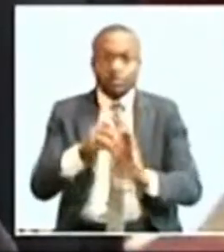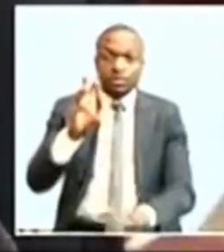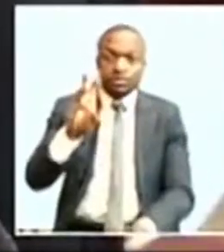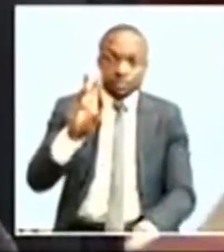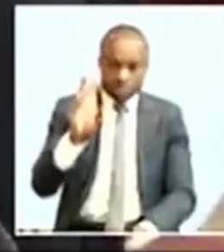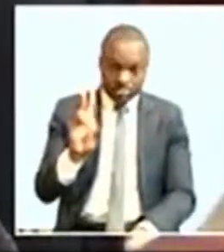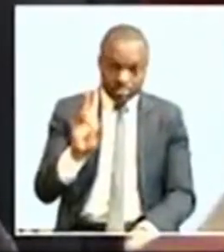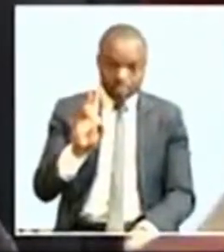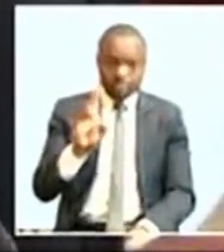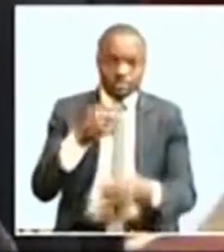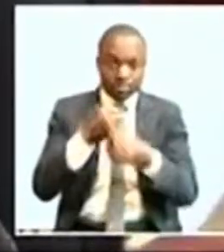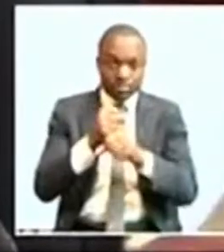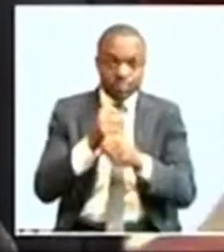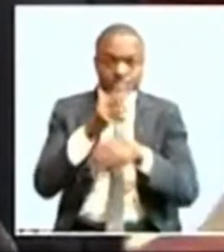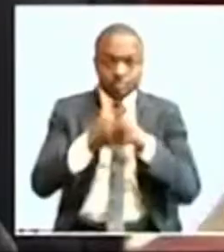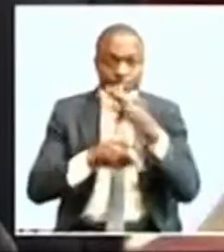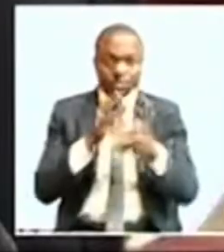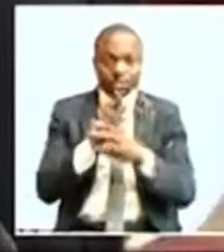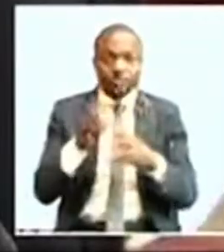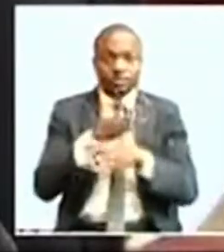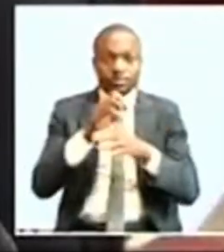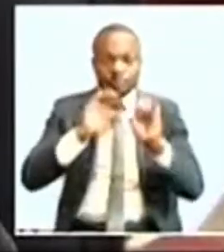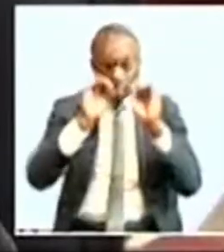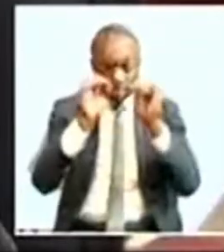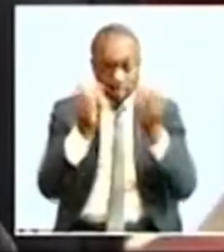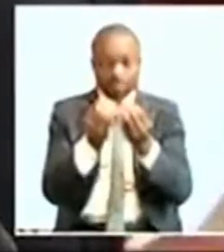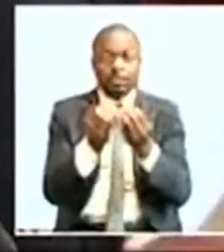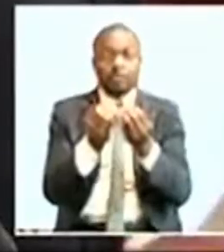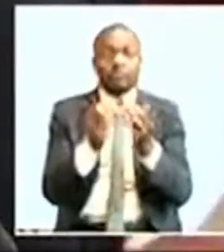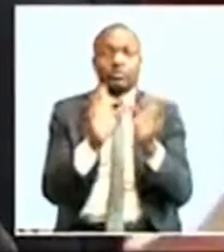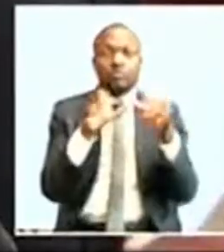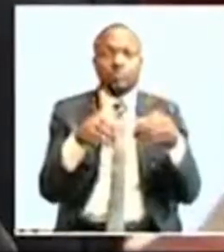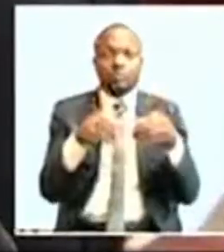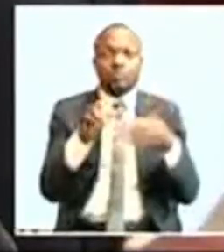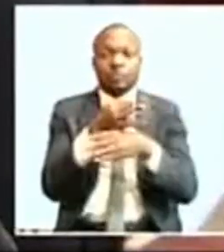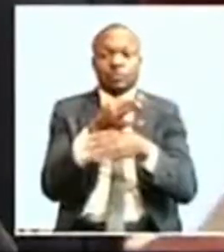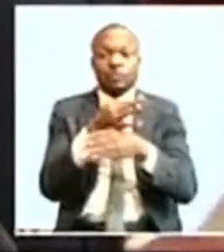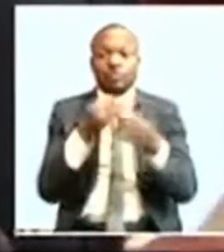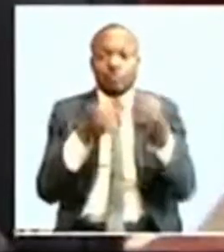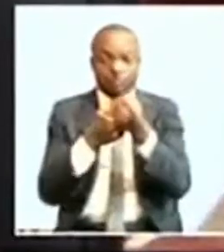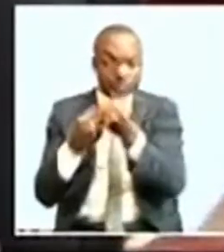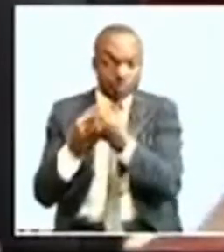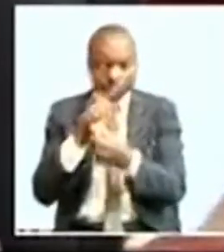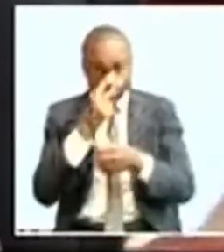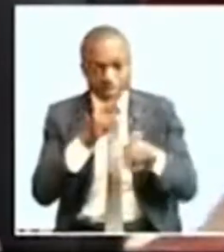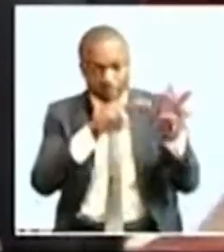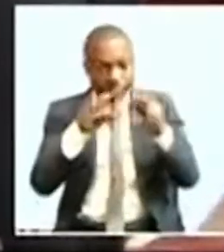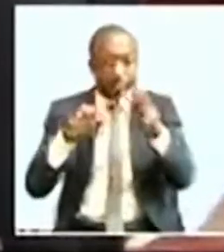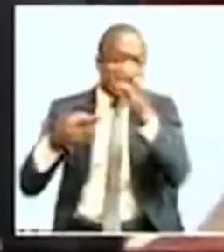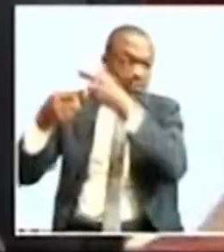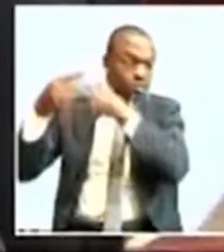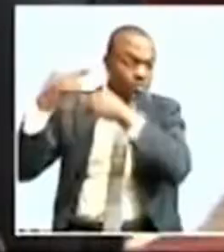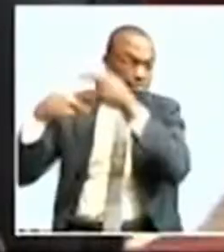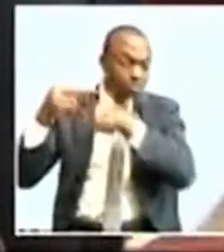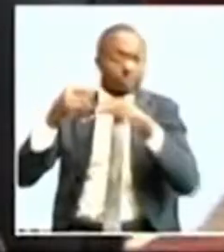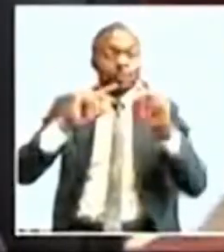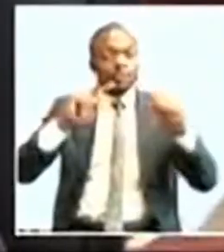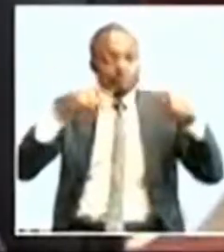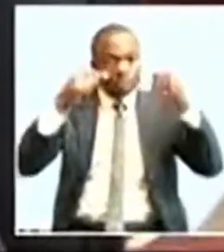and establishes a World Trade Organization Committee on Fishery Subsidies to oversee implementation and review progress under